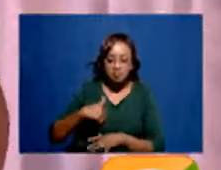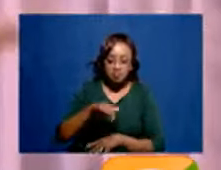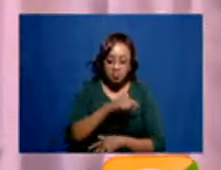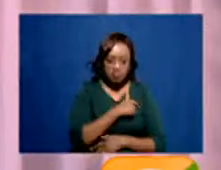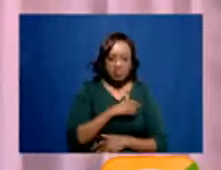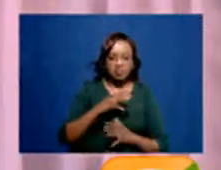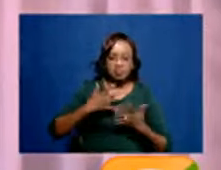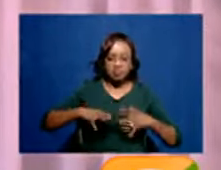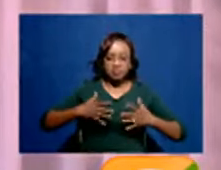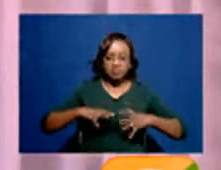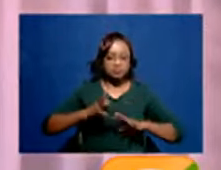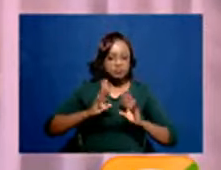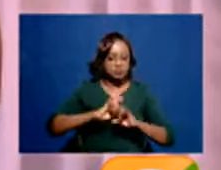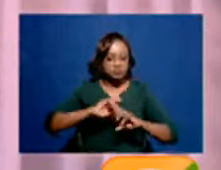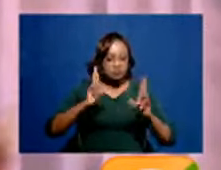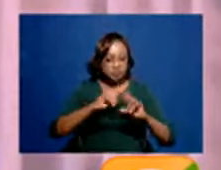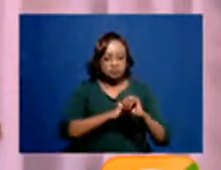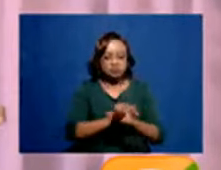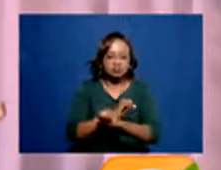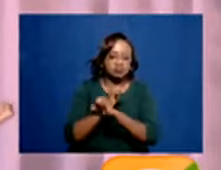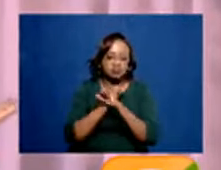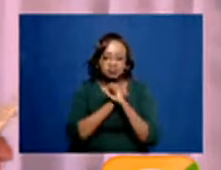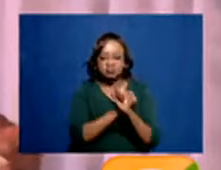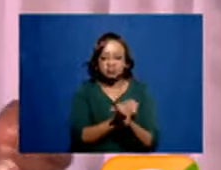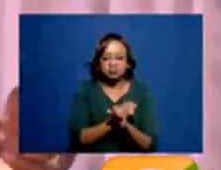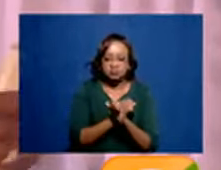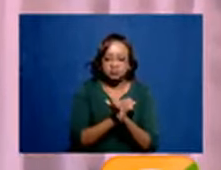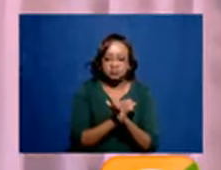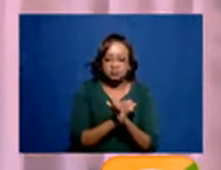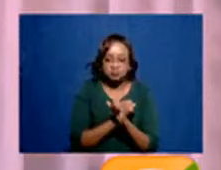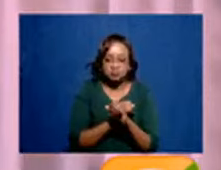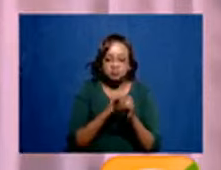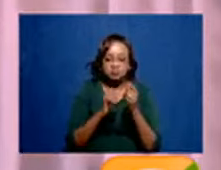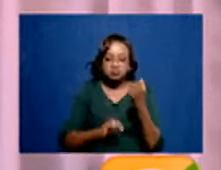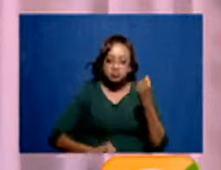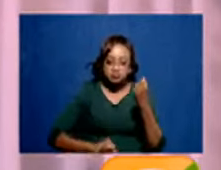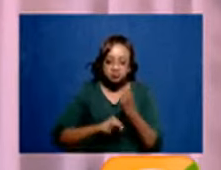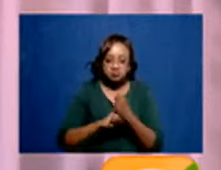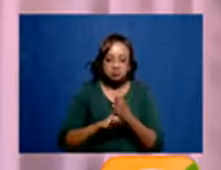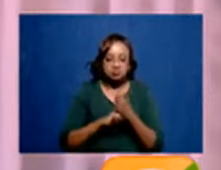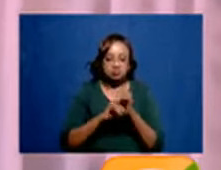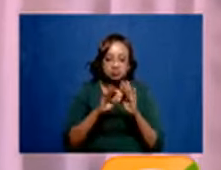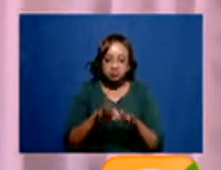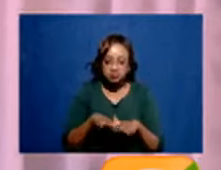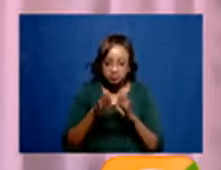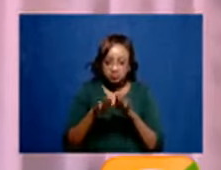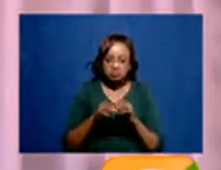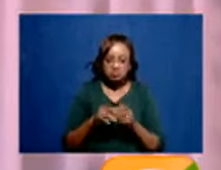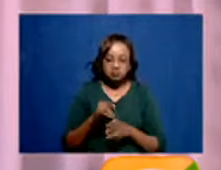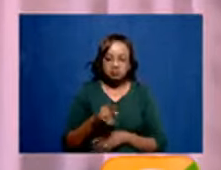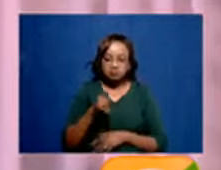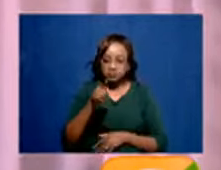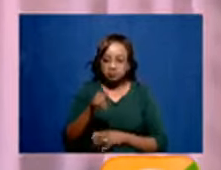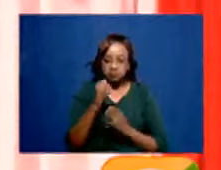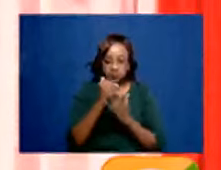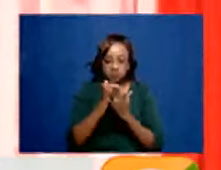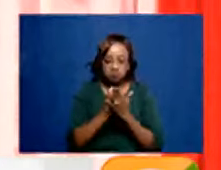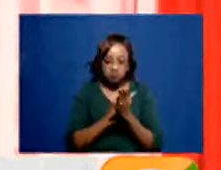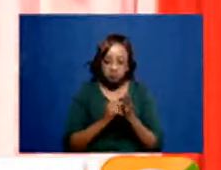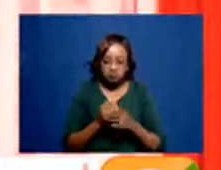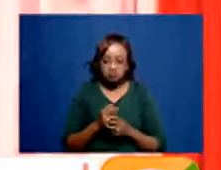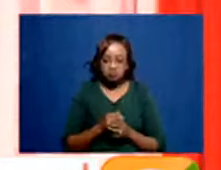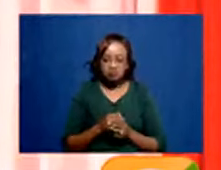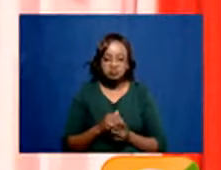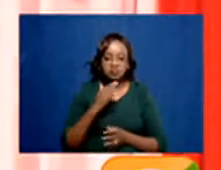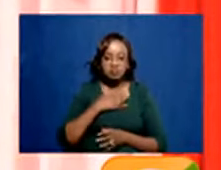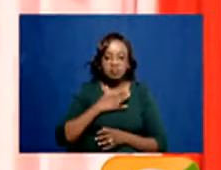ni kutunza na kuhifadhi na kushikilia kwa makini sana huu mradi. Our